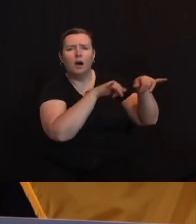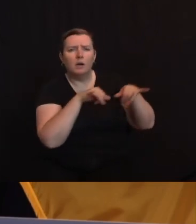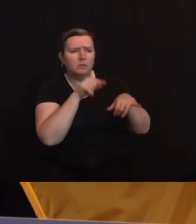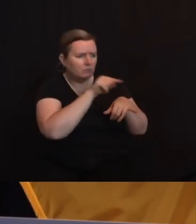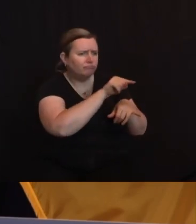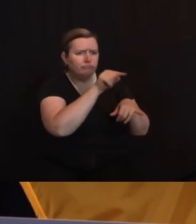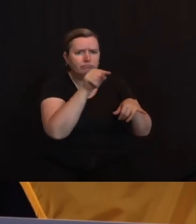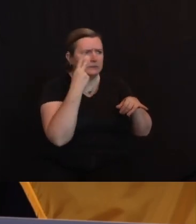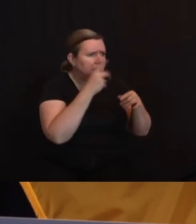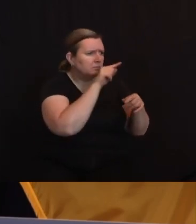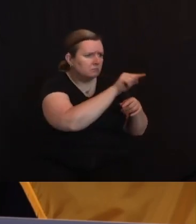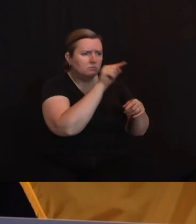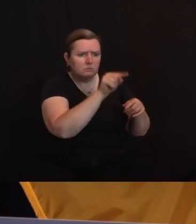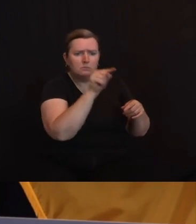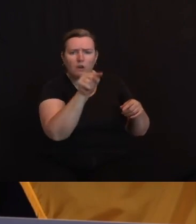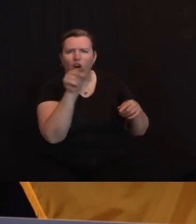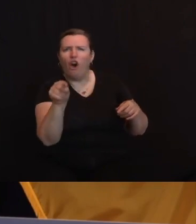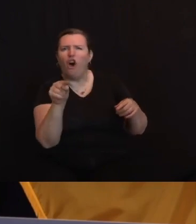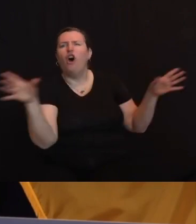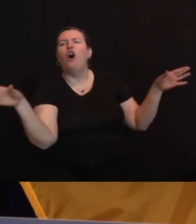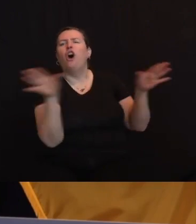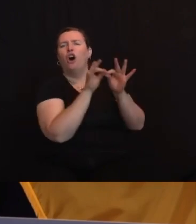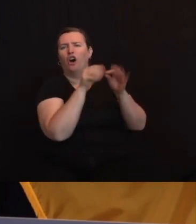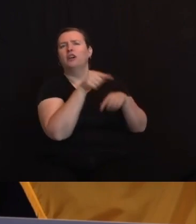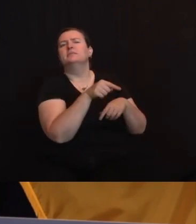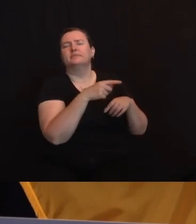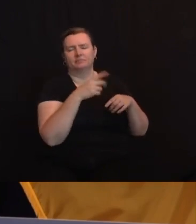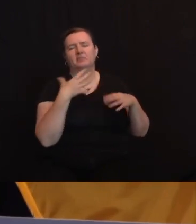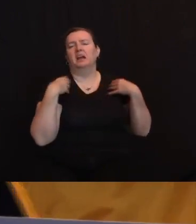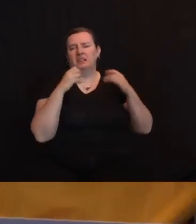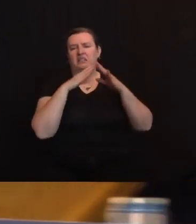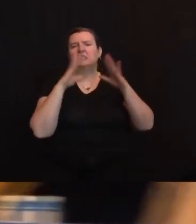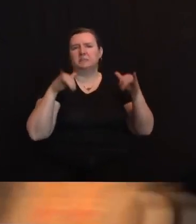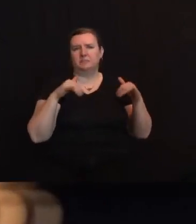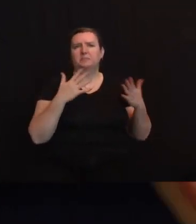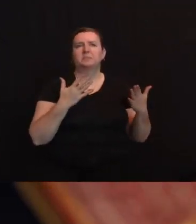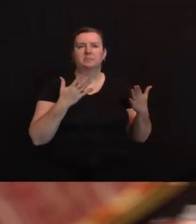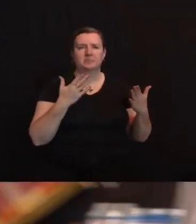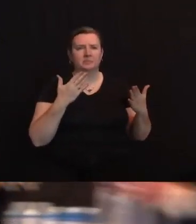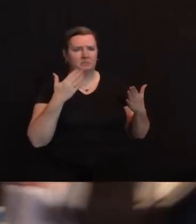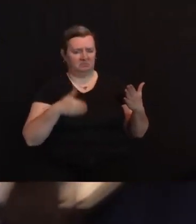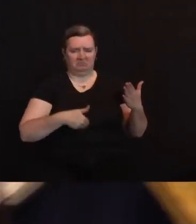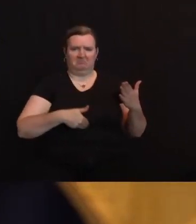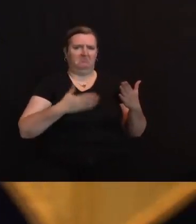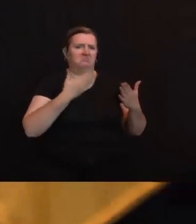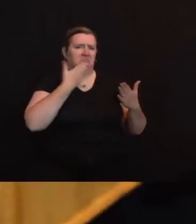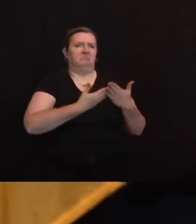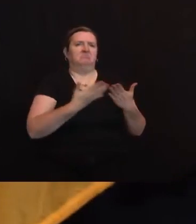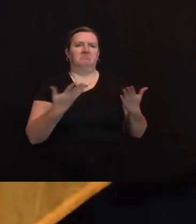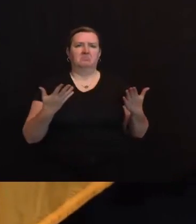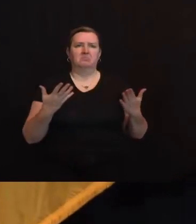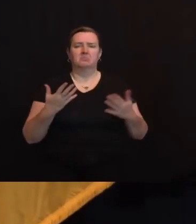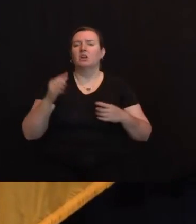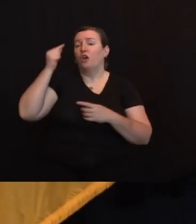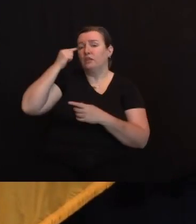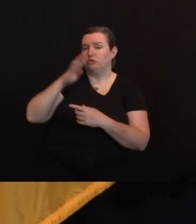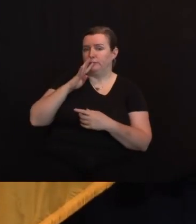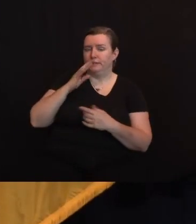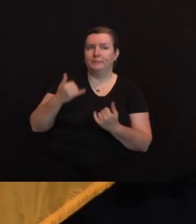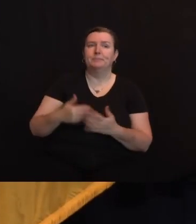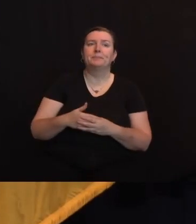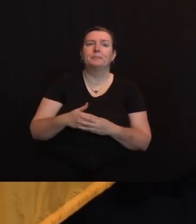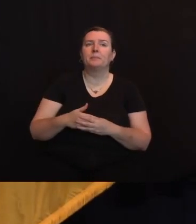with the public health investigation that subsequently follows. On your last one, I just want to say, when I